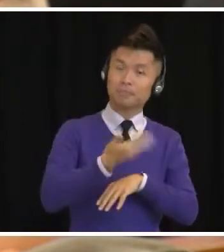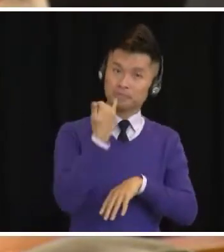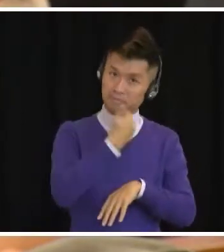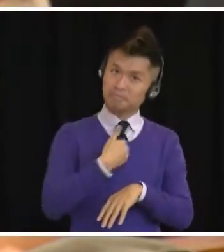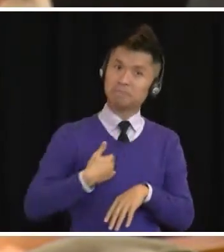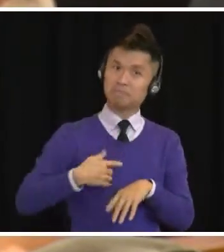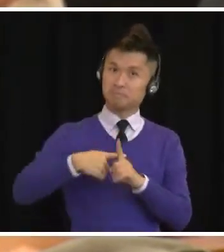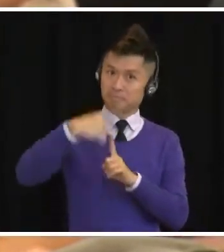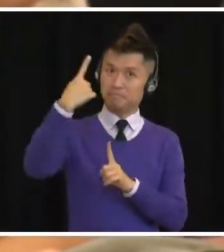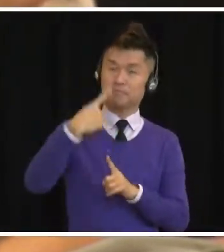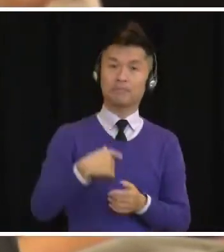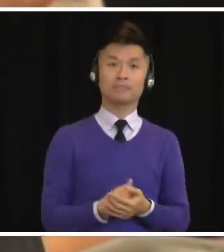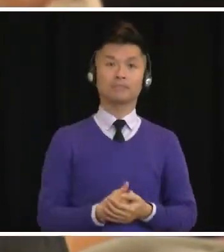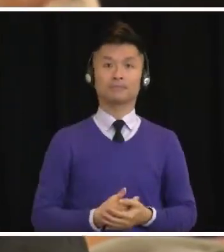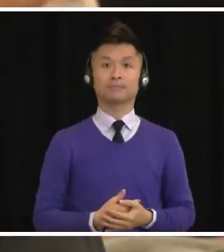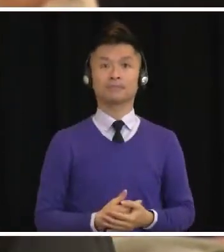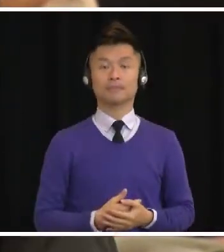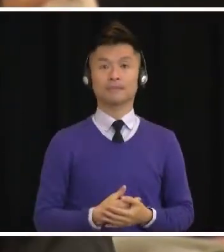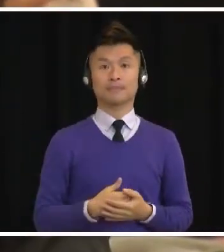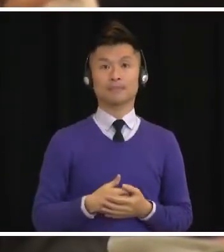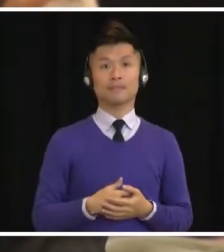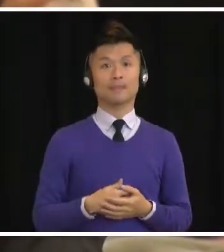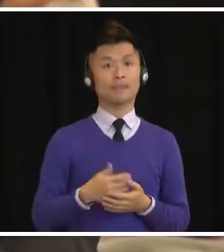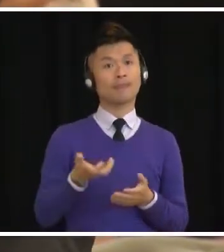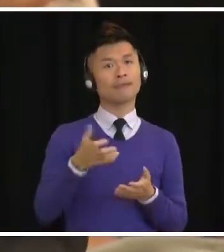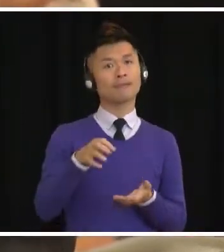for such a bill to be passed is also higher.